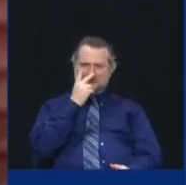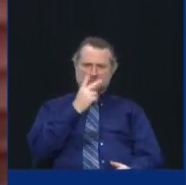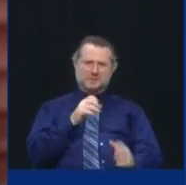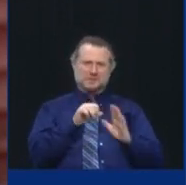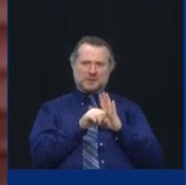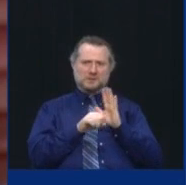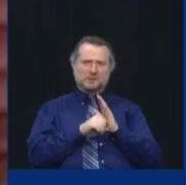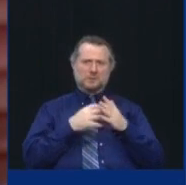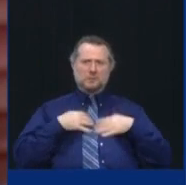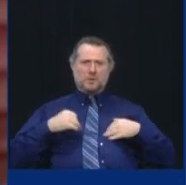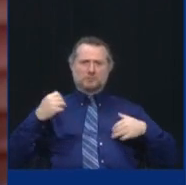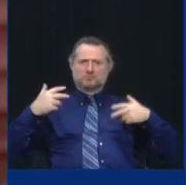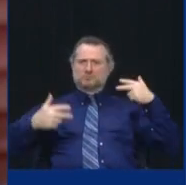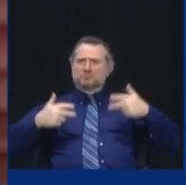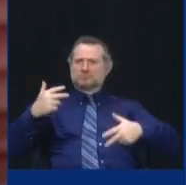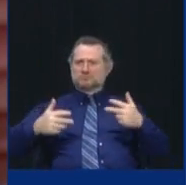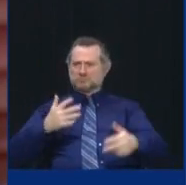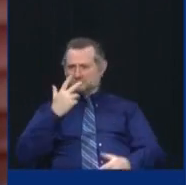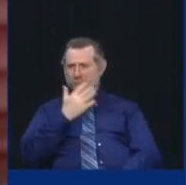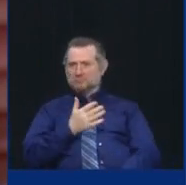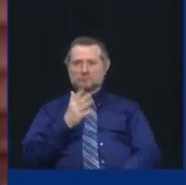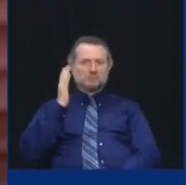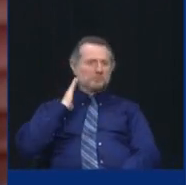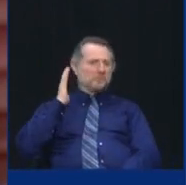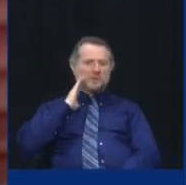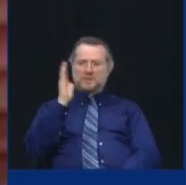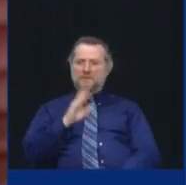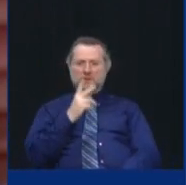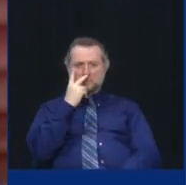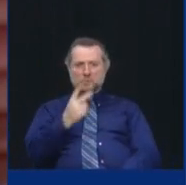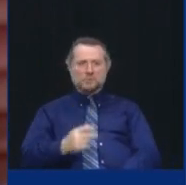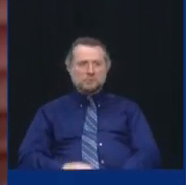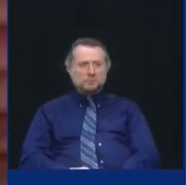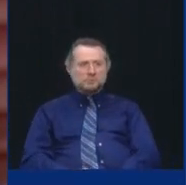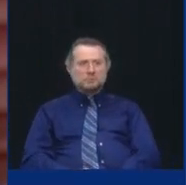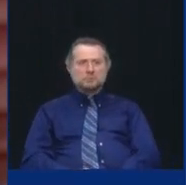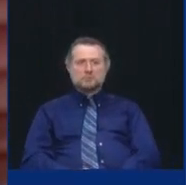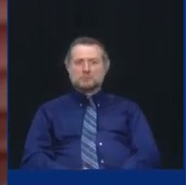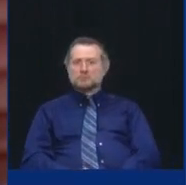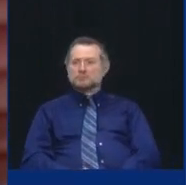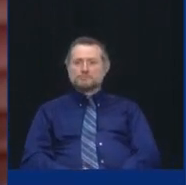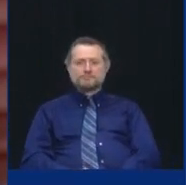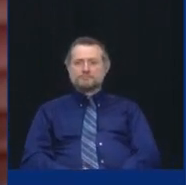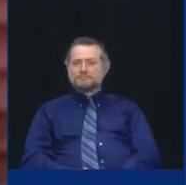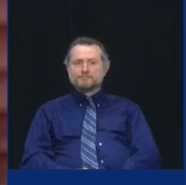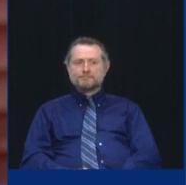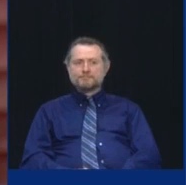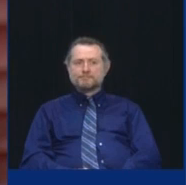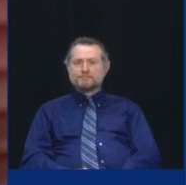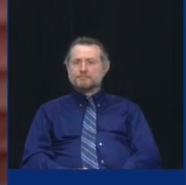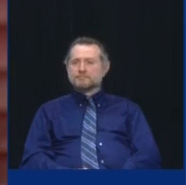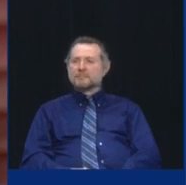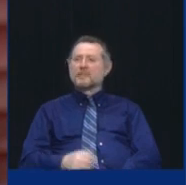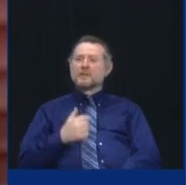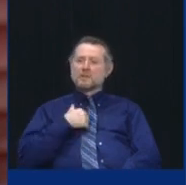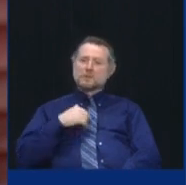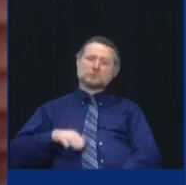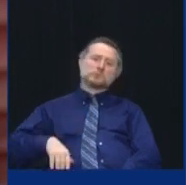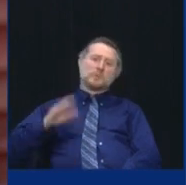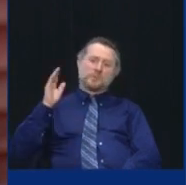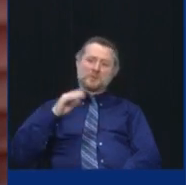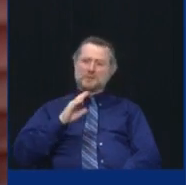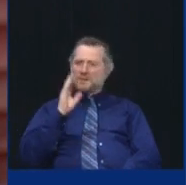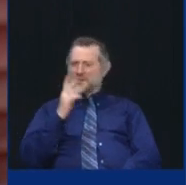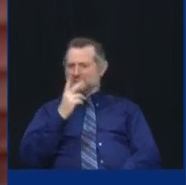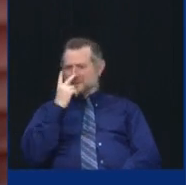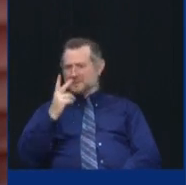cars now. You've never seen the state police in New York City before. You never saw that. When I was growing up, I never saw a state